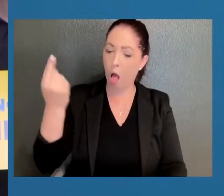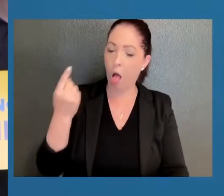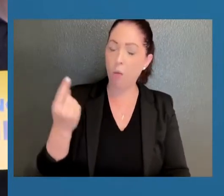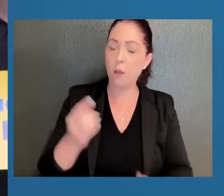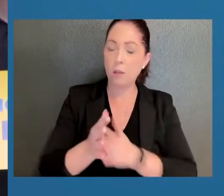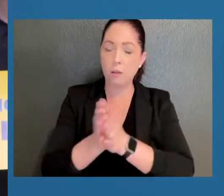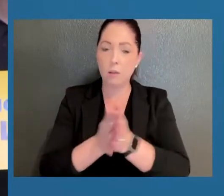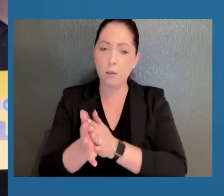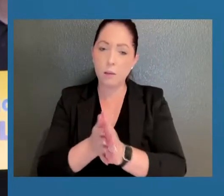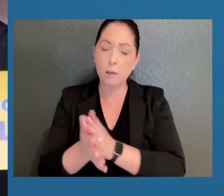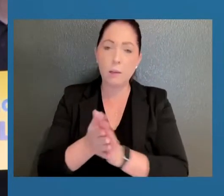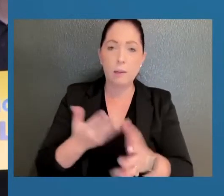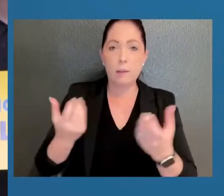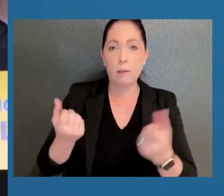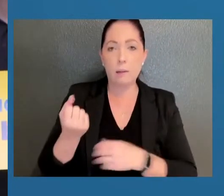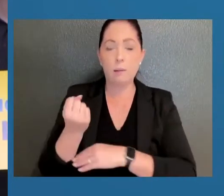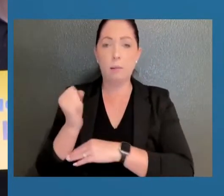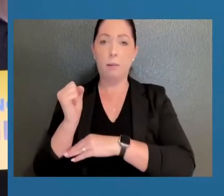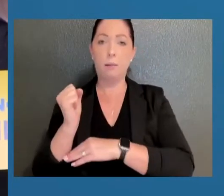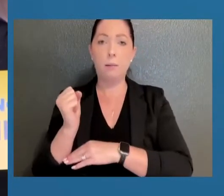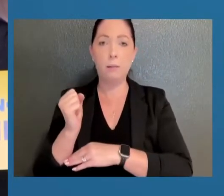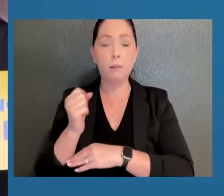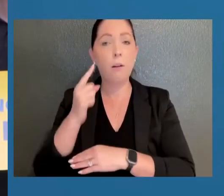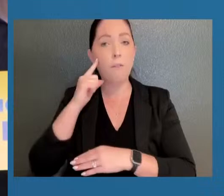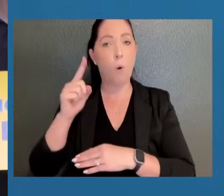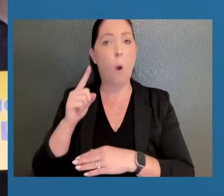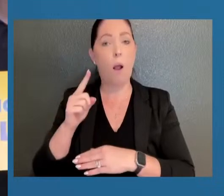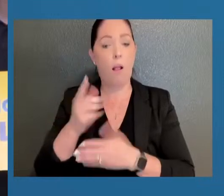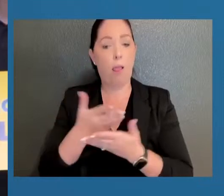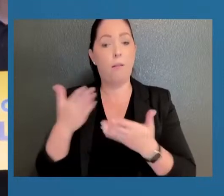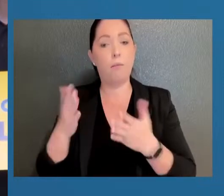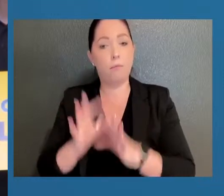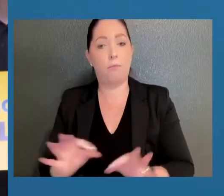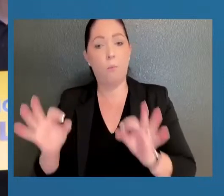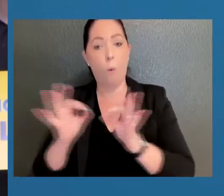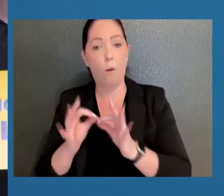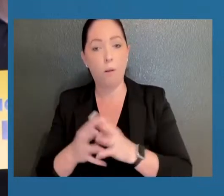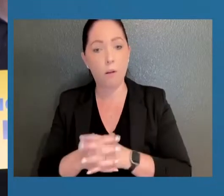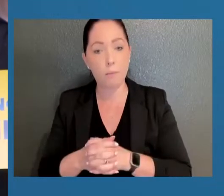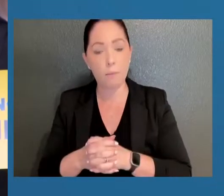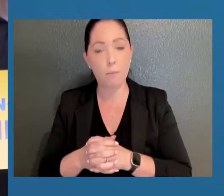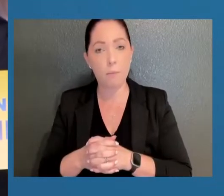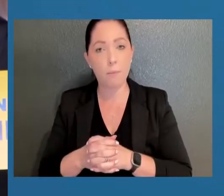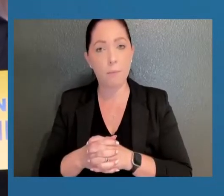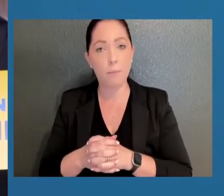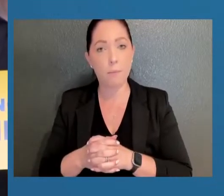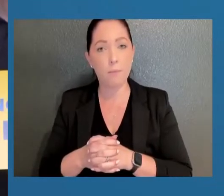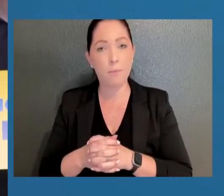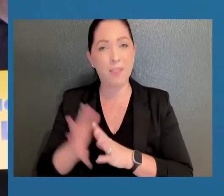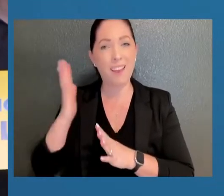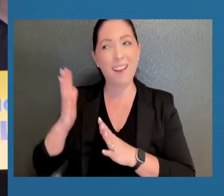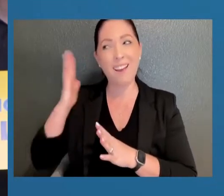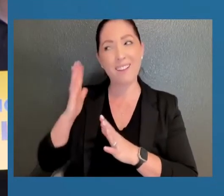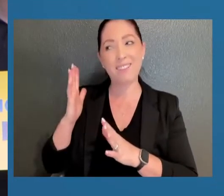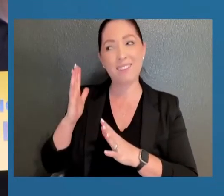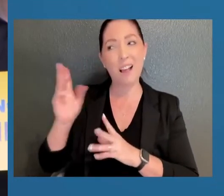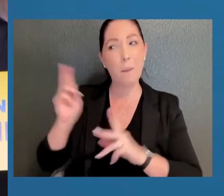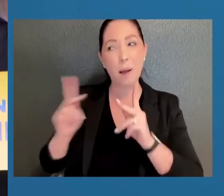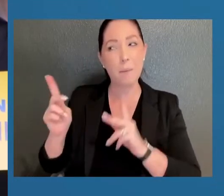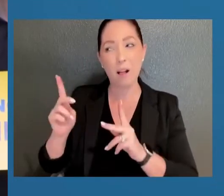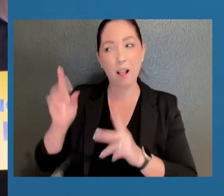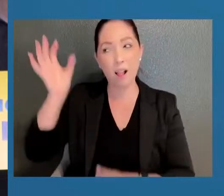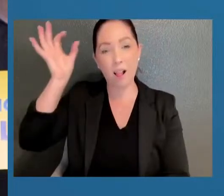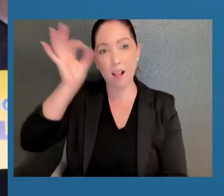and take the consequences. But that was when people didn't realize